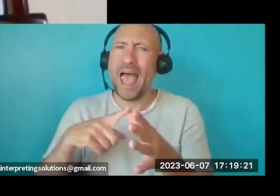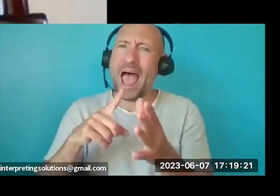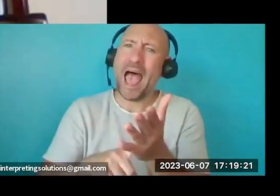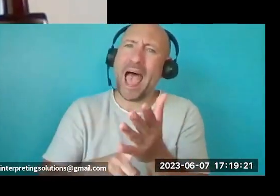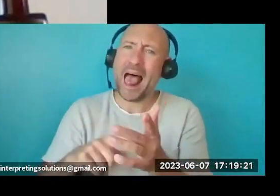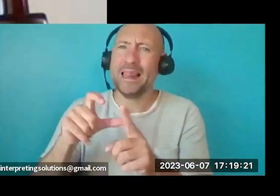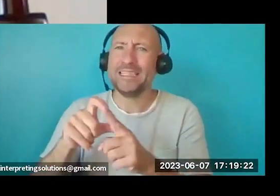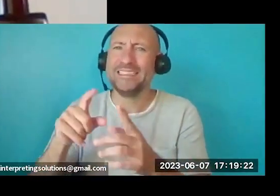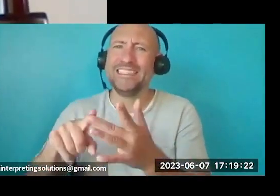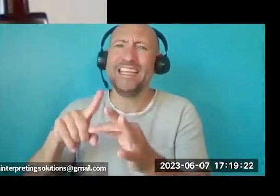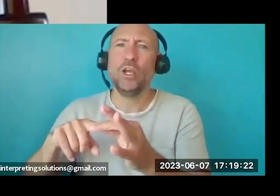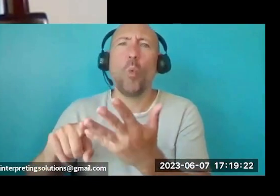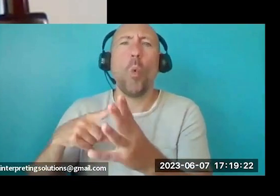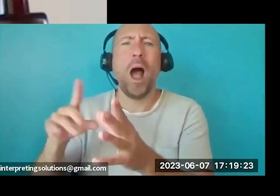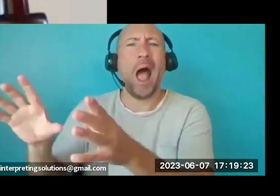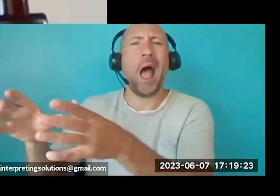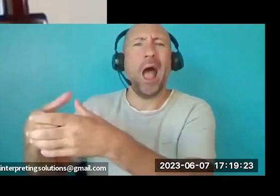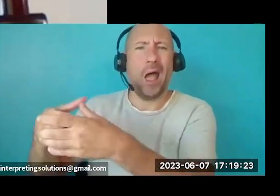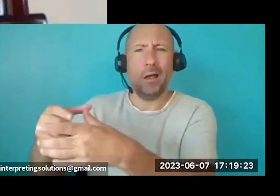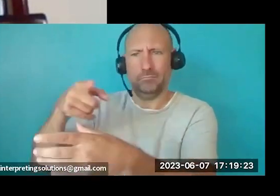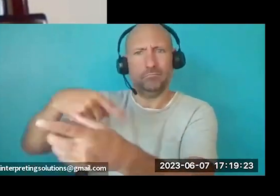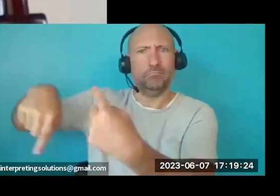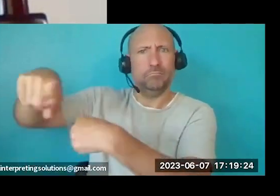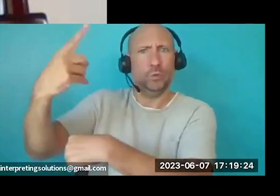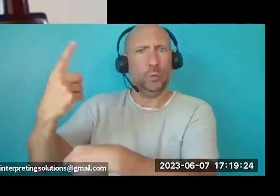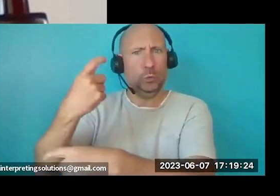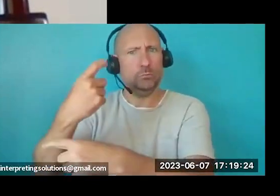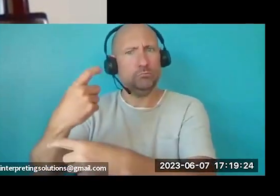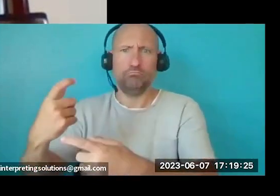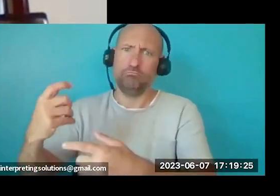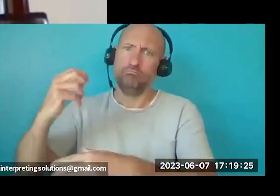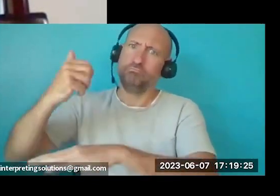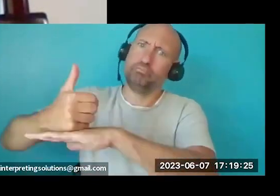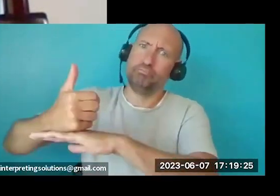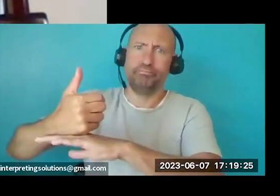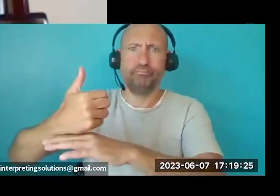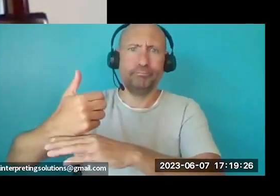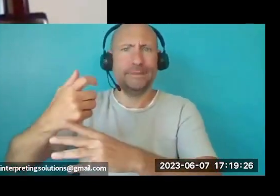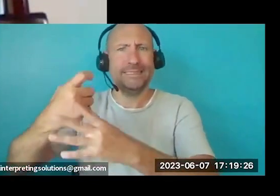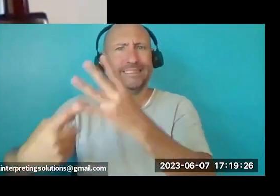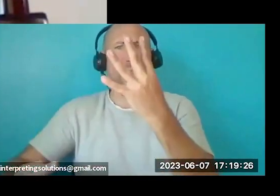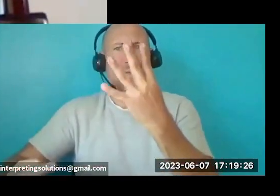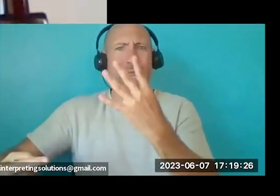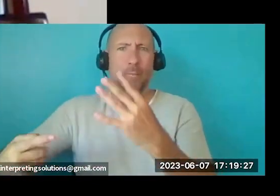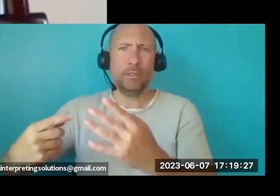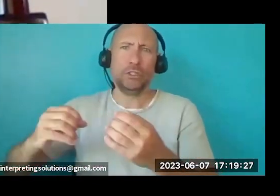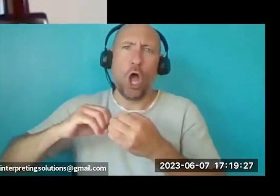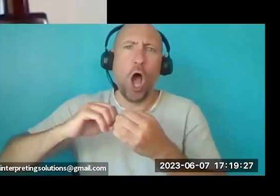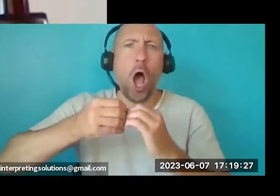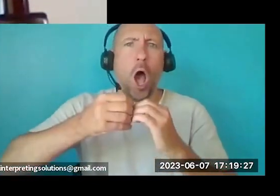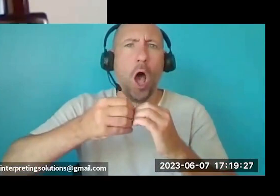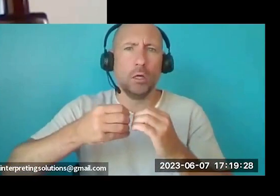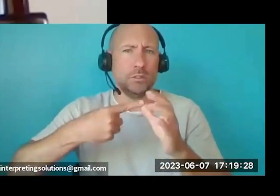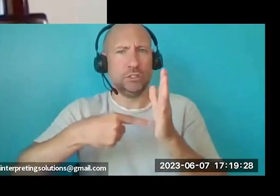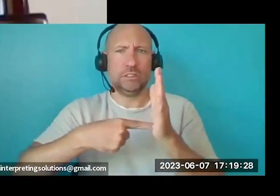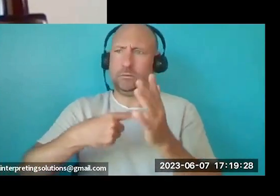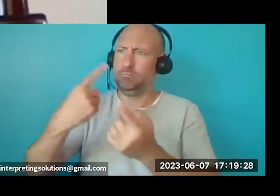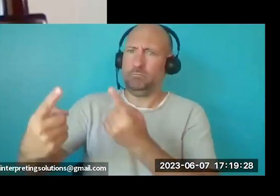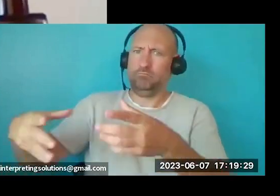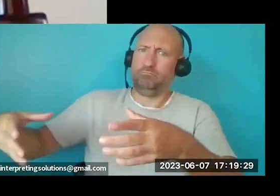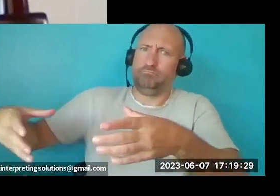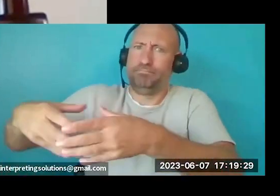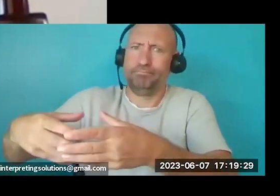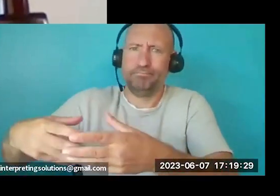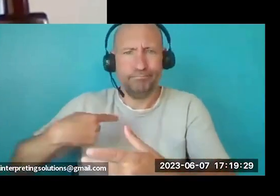professional organization of disabled artists in Italy. And in this capacity,